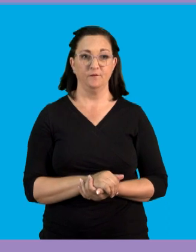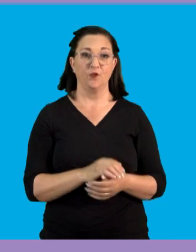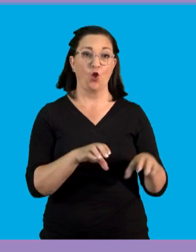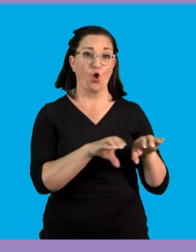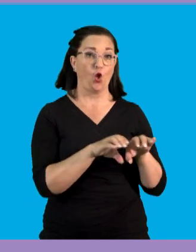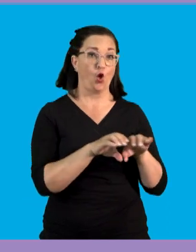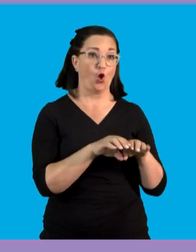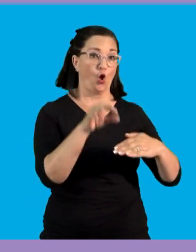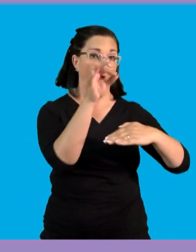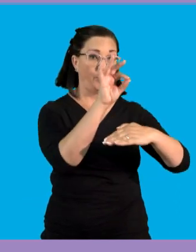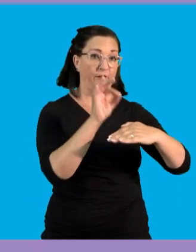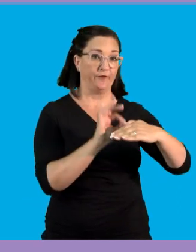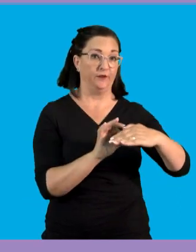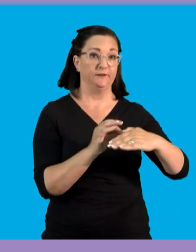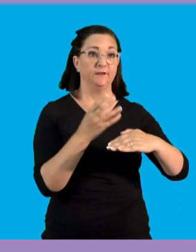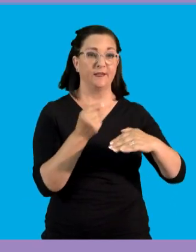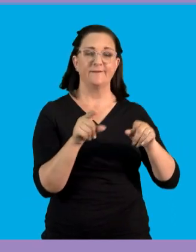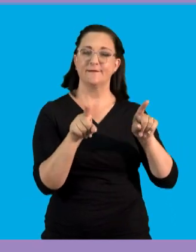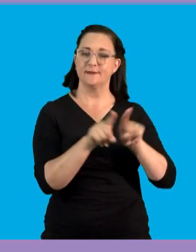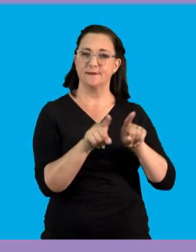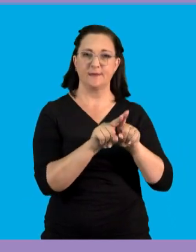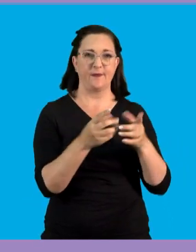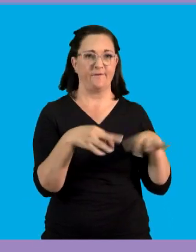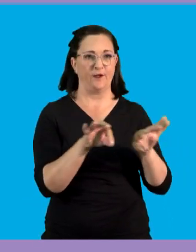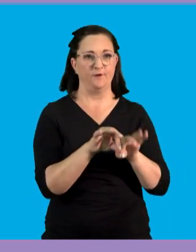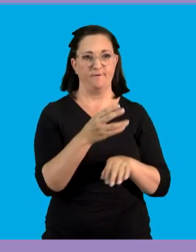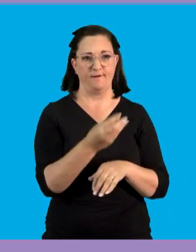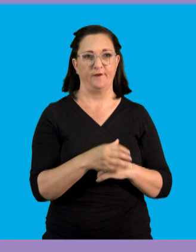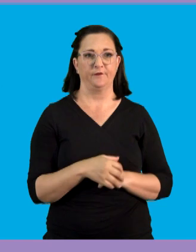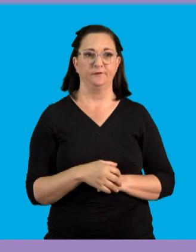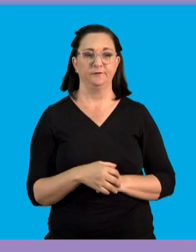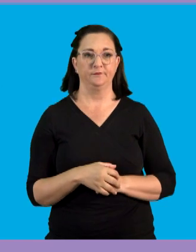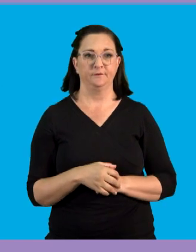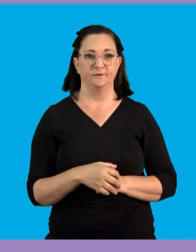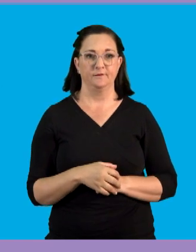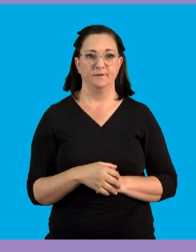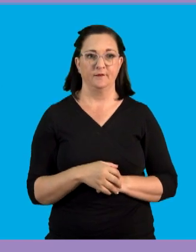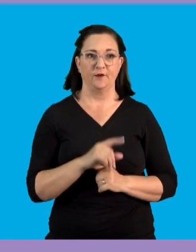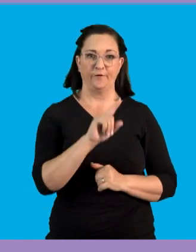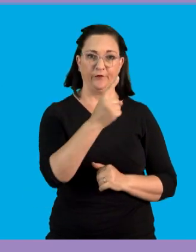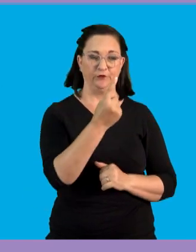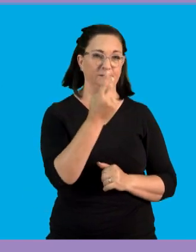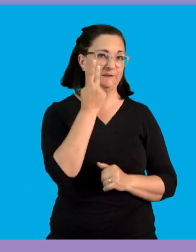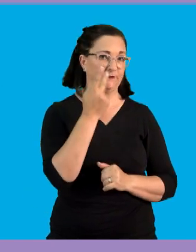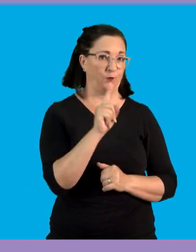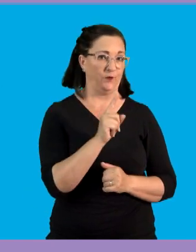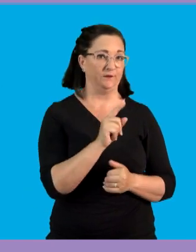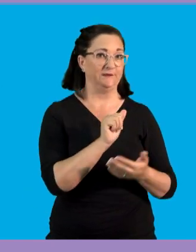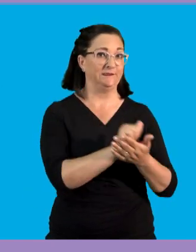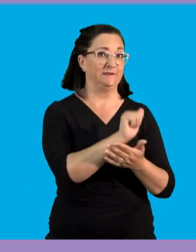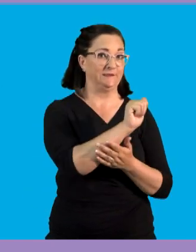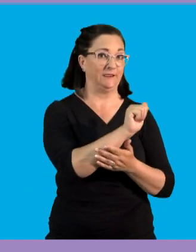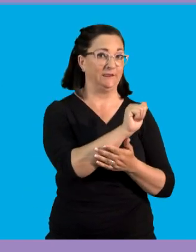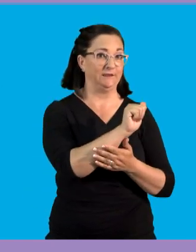The common fractions above all have the same value. Let's look at how. This is, when we look at the first one there, this